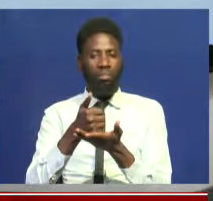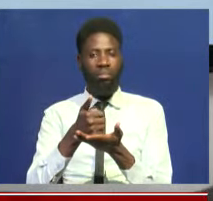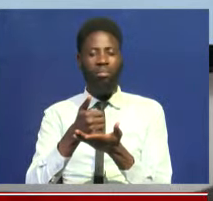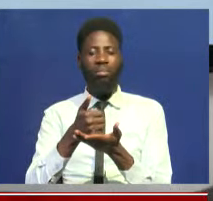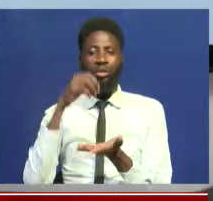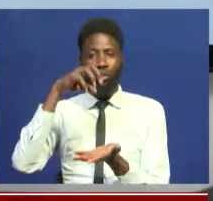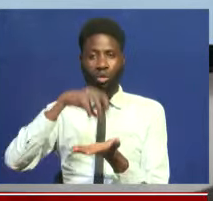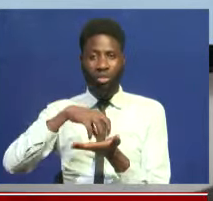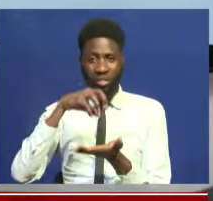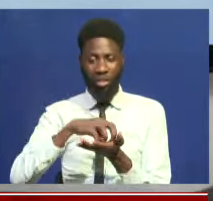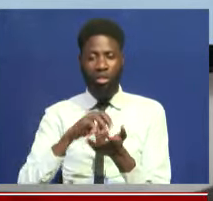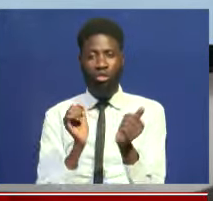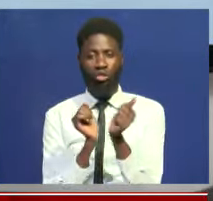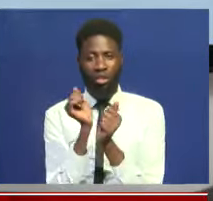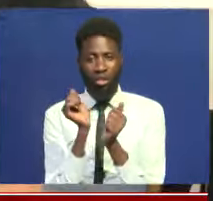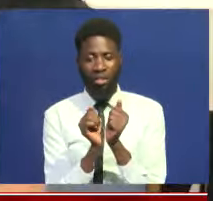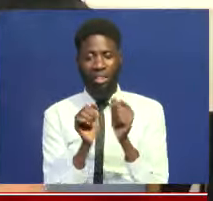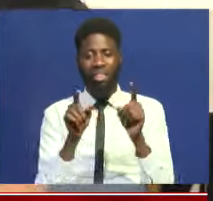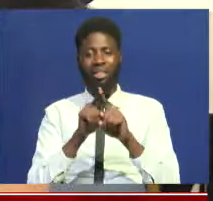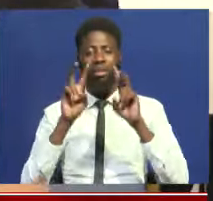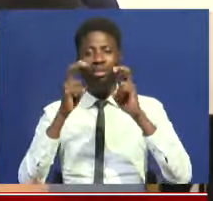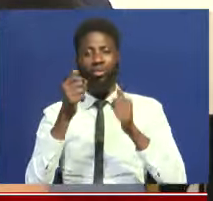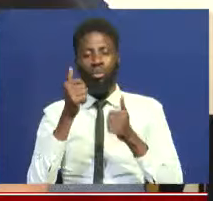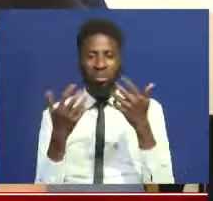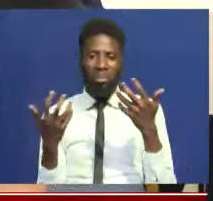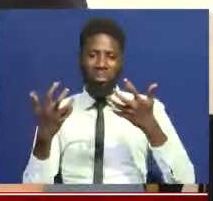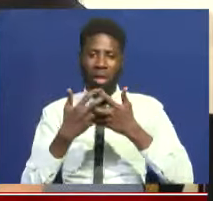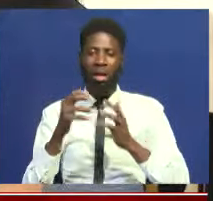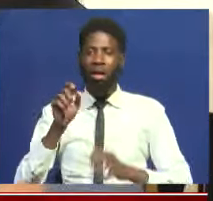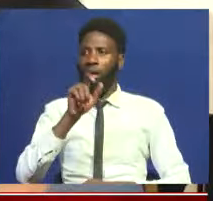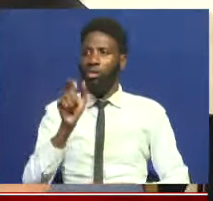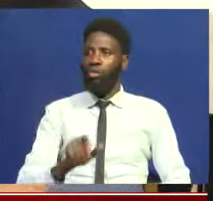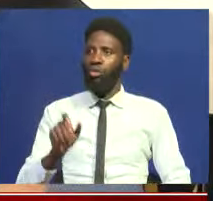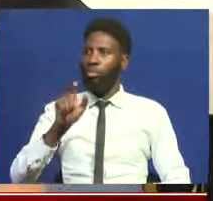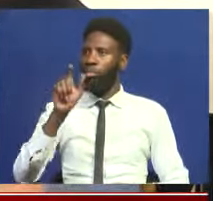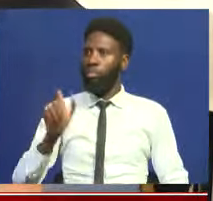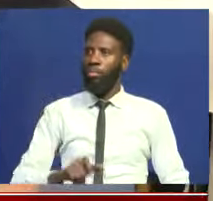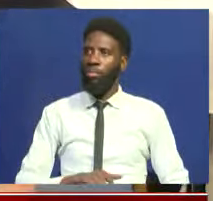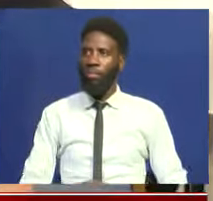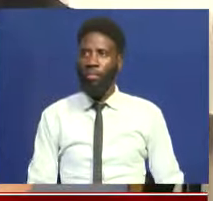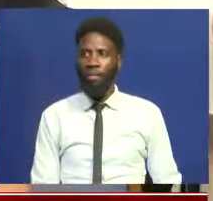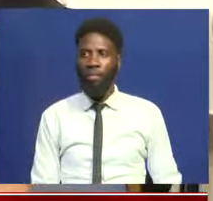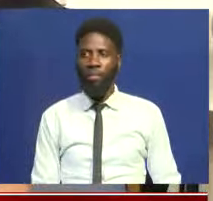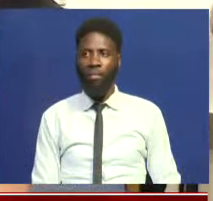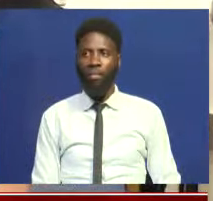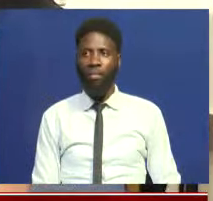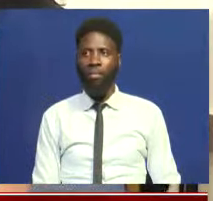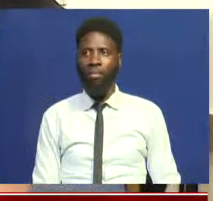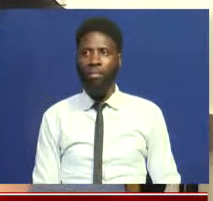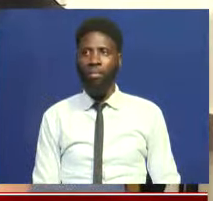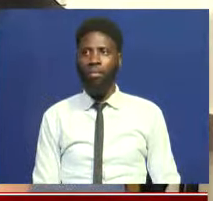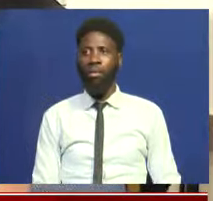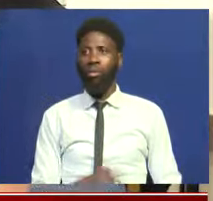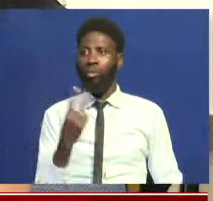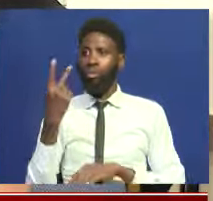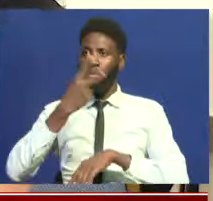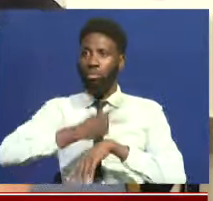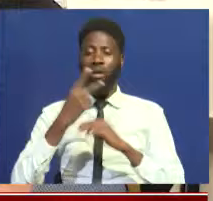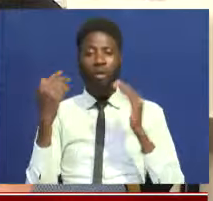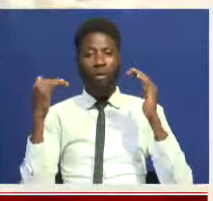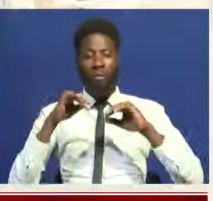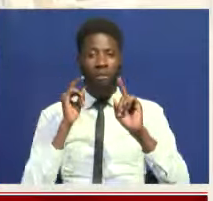issues relevant to the region. Enrich in contact and content week. The two-day conference that